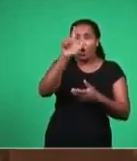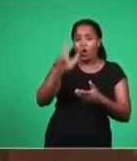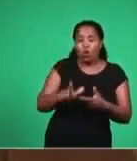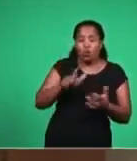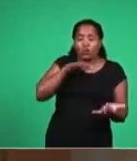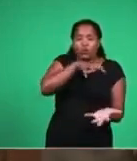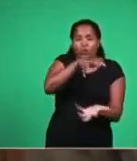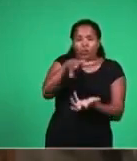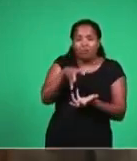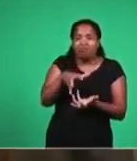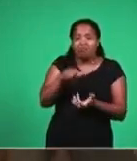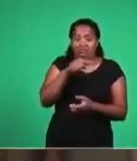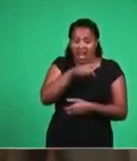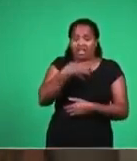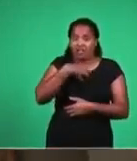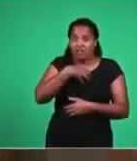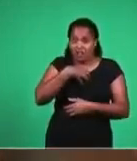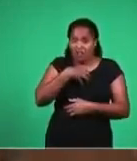this.